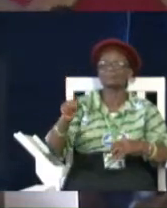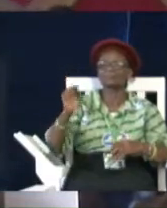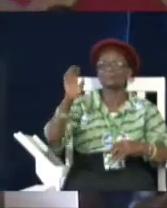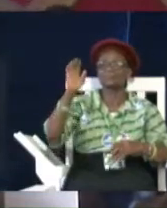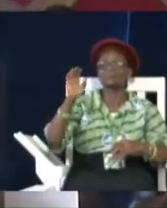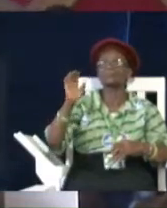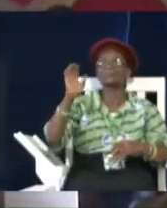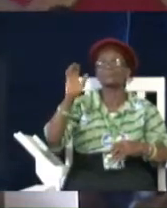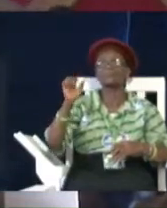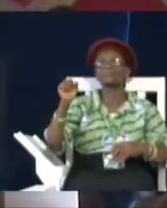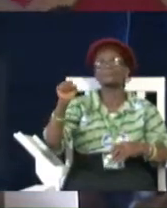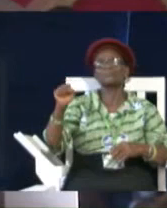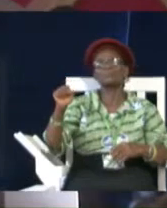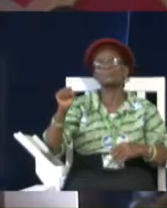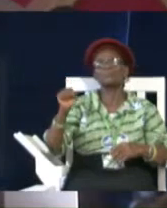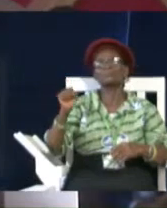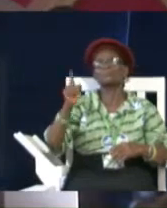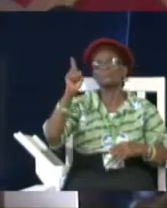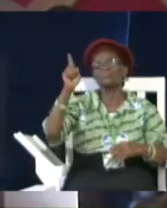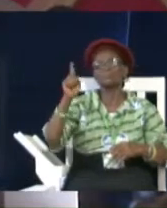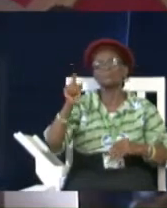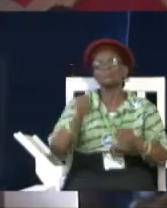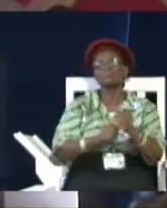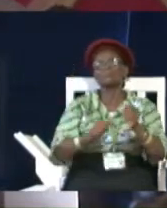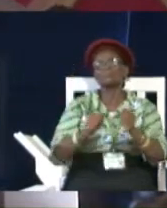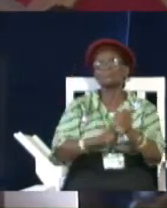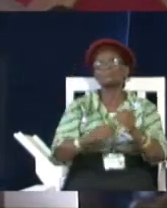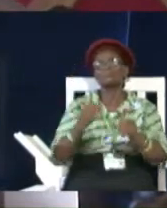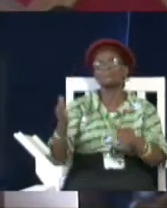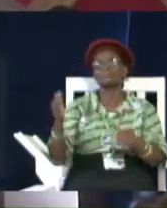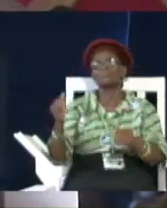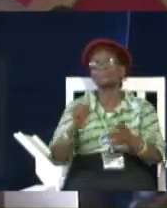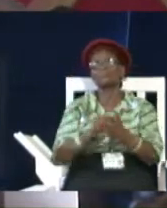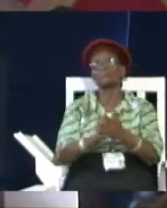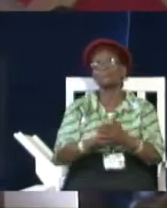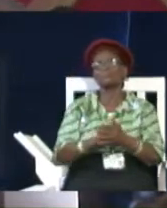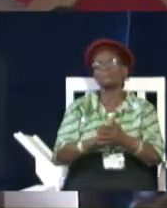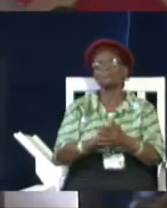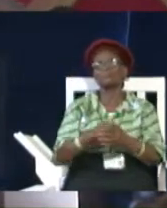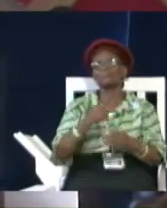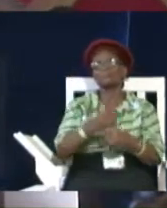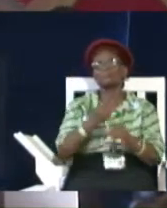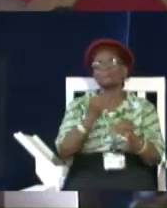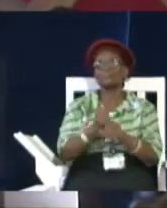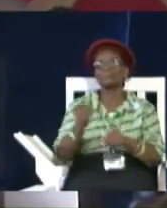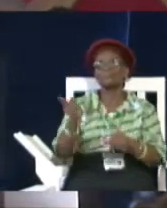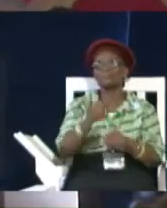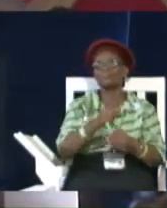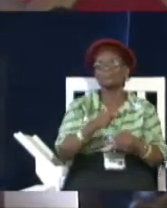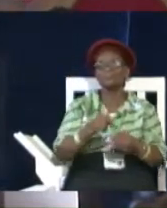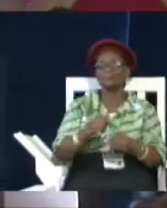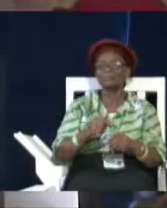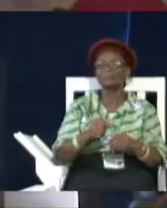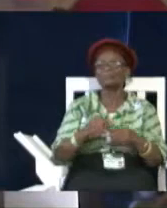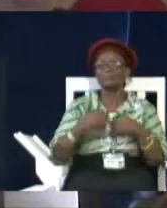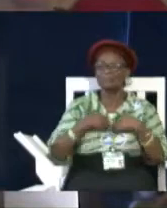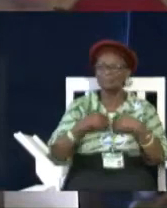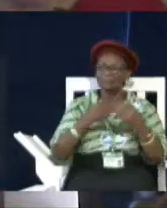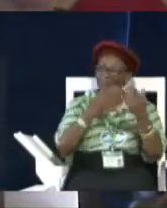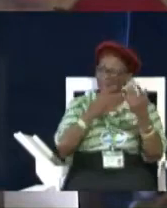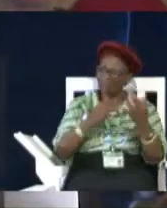Everything that is causing you sorrow, you're going to cry to the Almighty God and say,